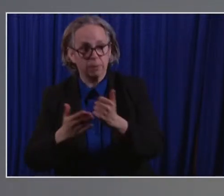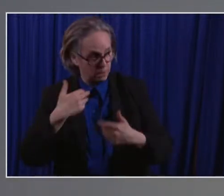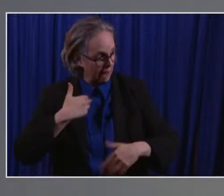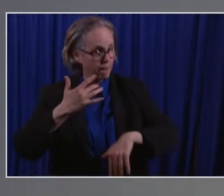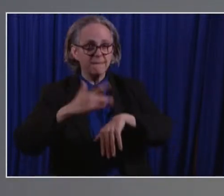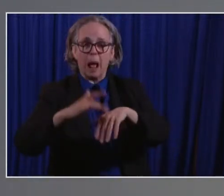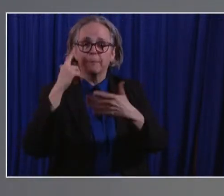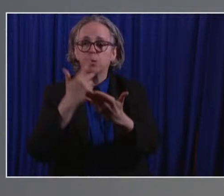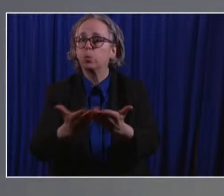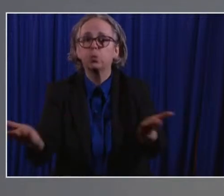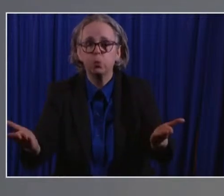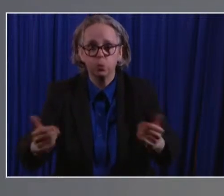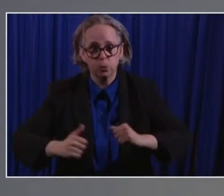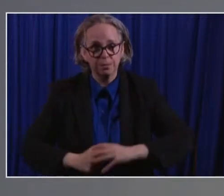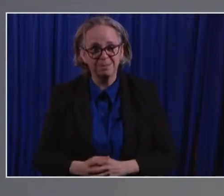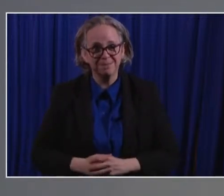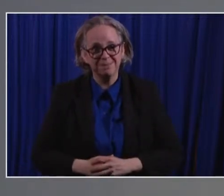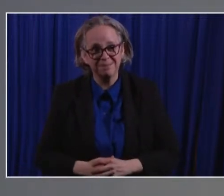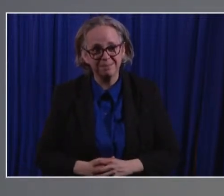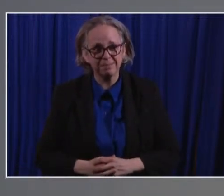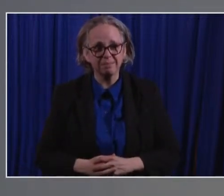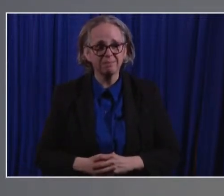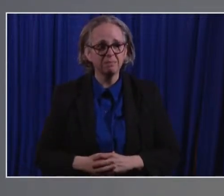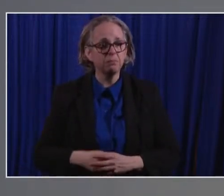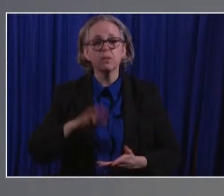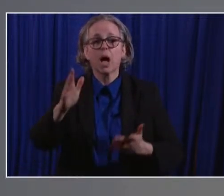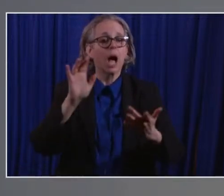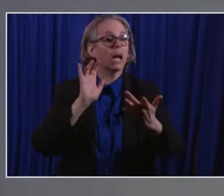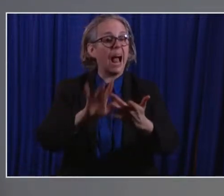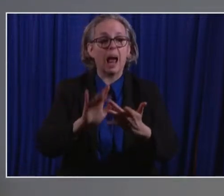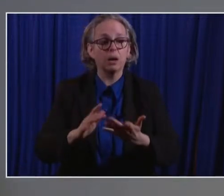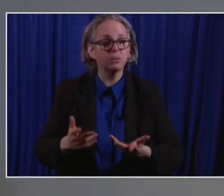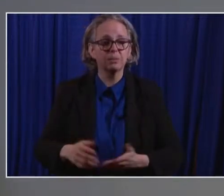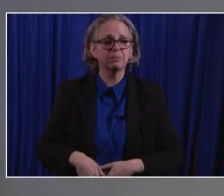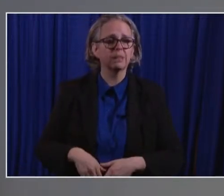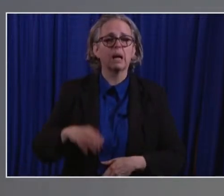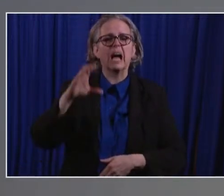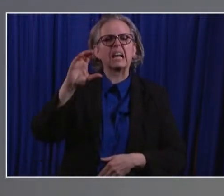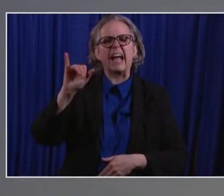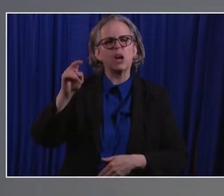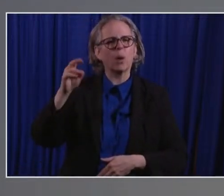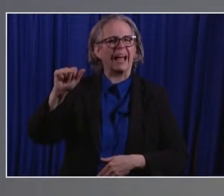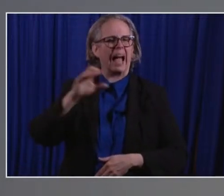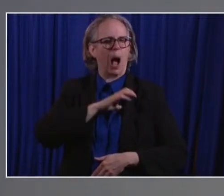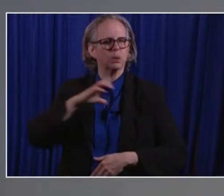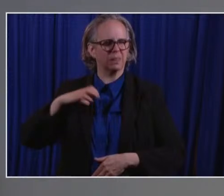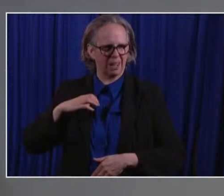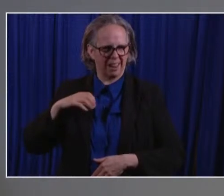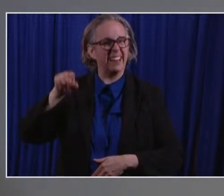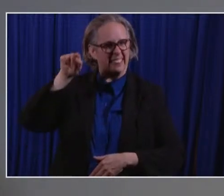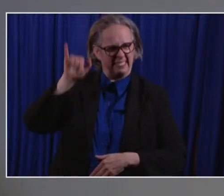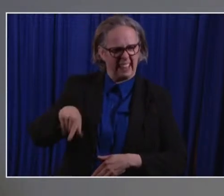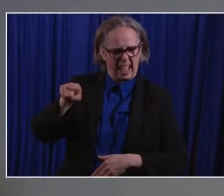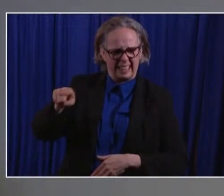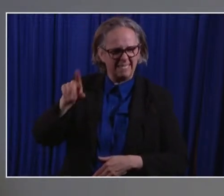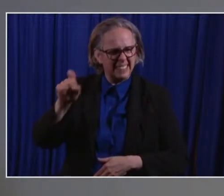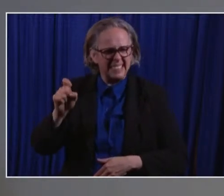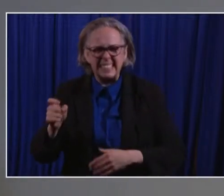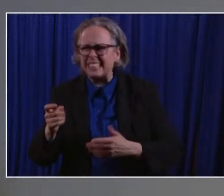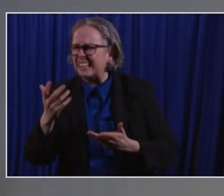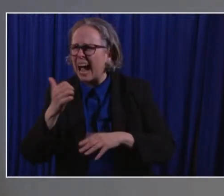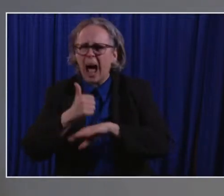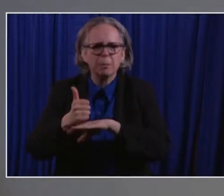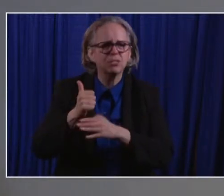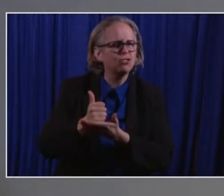Executive Armin Budish and the Cuyahoga County Council. They're providing through just calling 211, just 3 numbers, 211